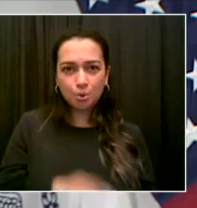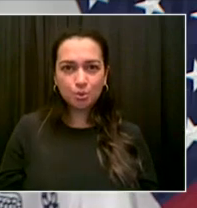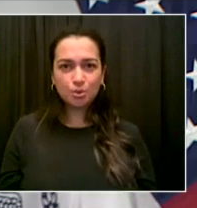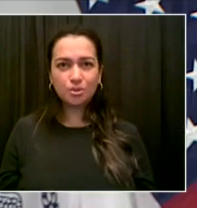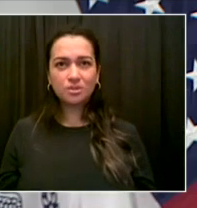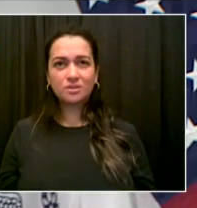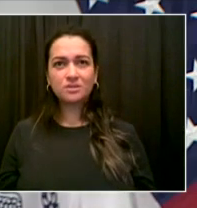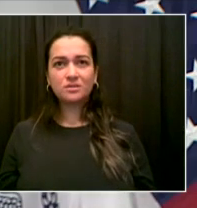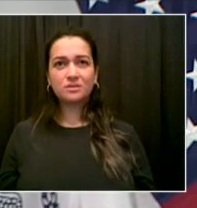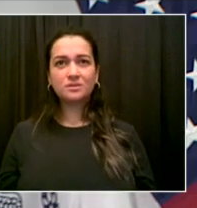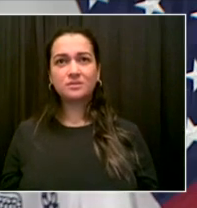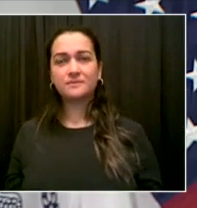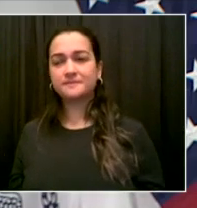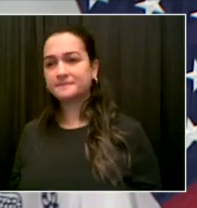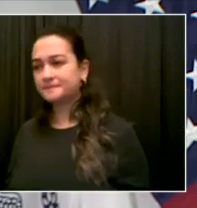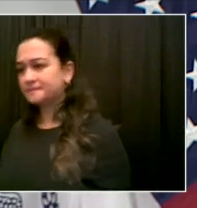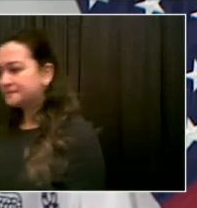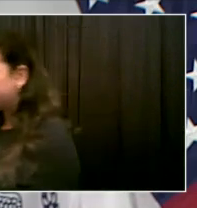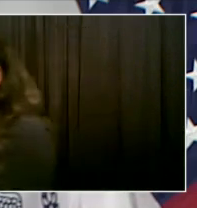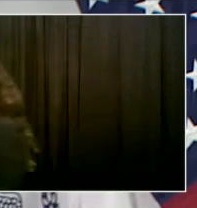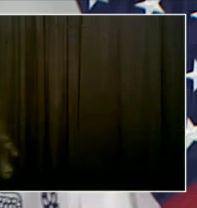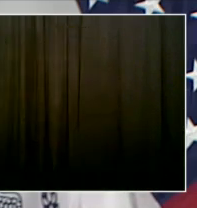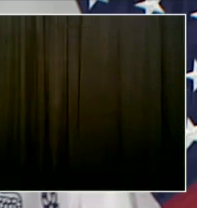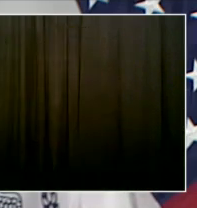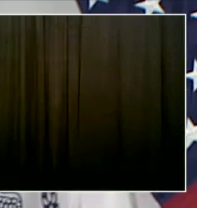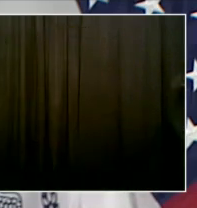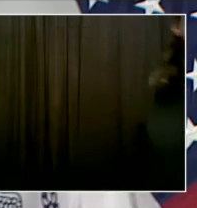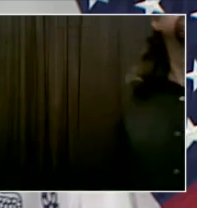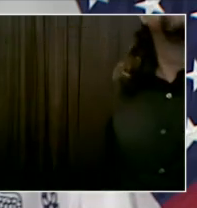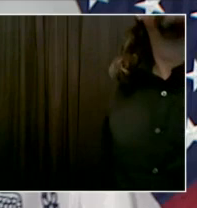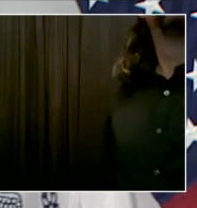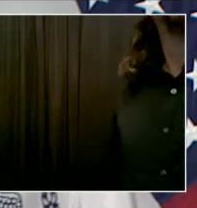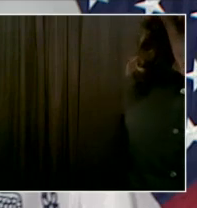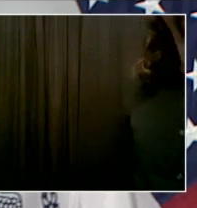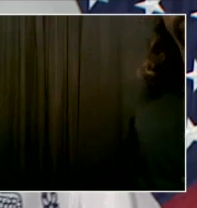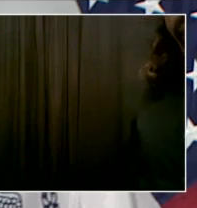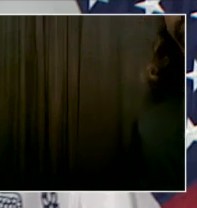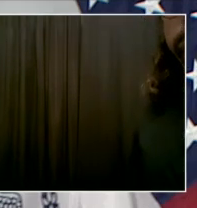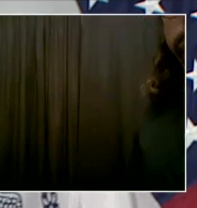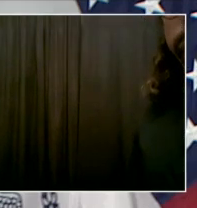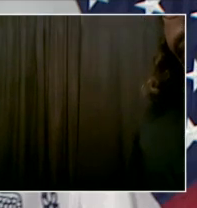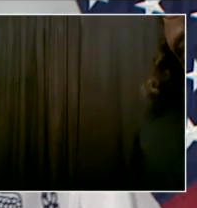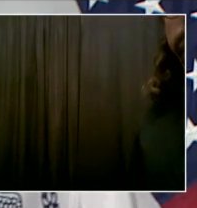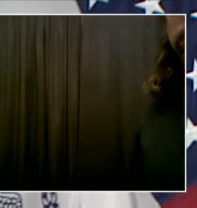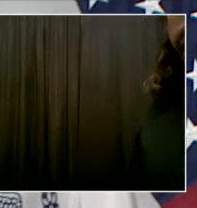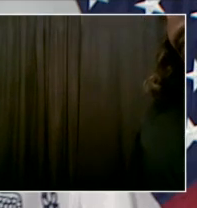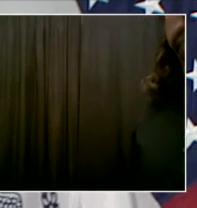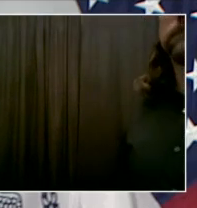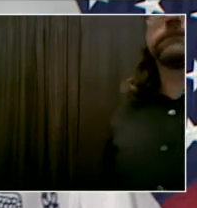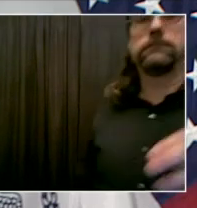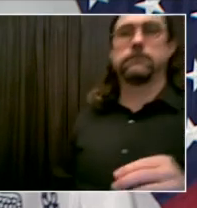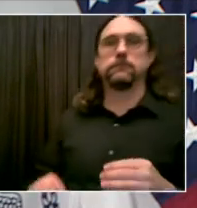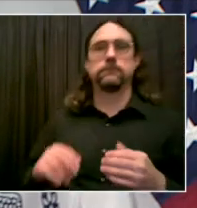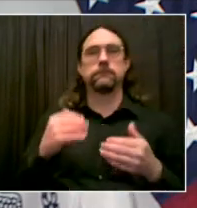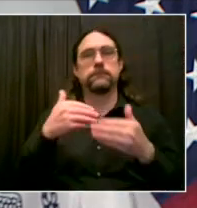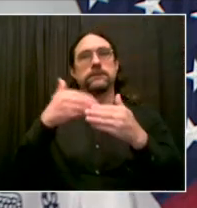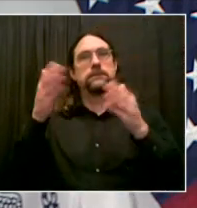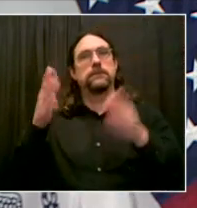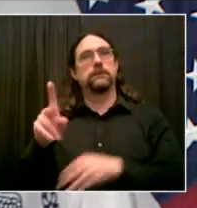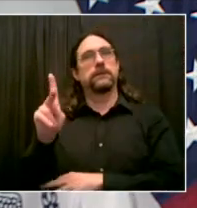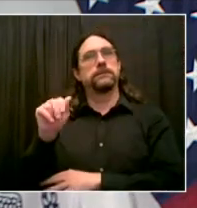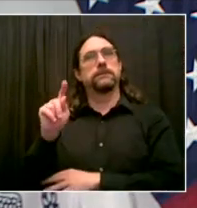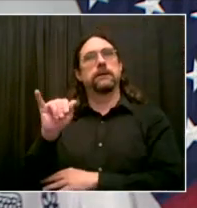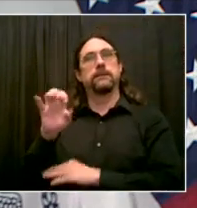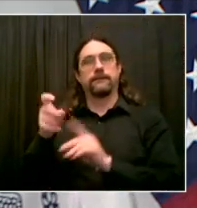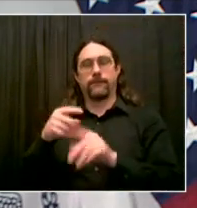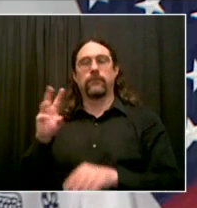Wall Street Journal. Hey, good morning, Mayor de Blasio. How are you? Good, Katie. How you been? I've been doing great. My first